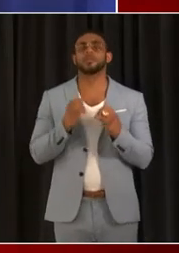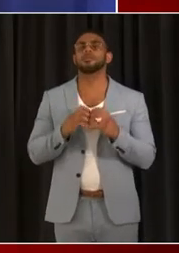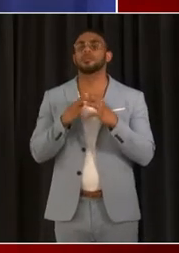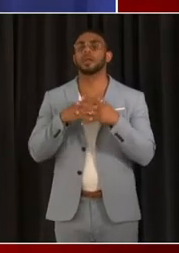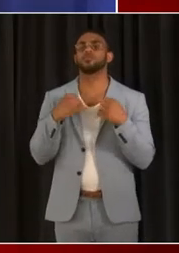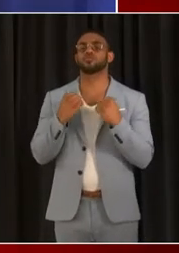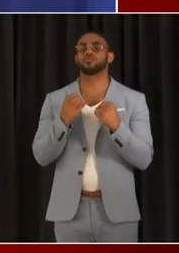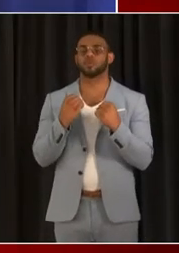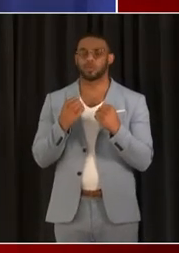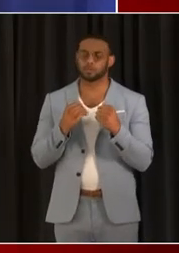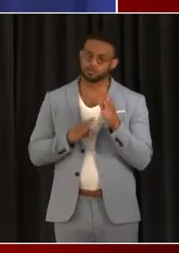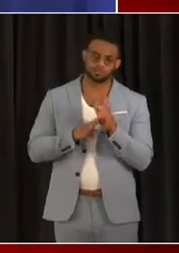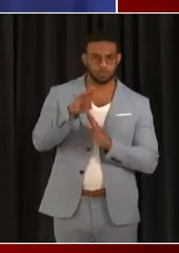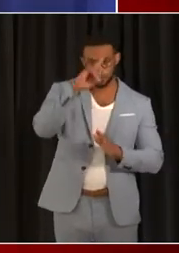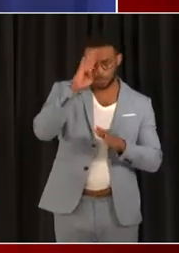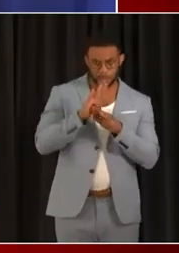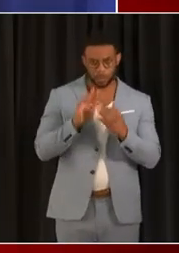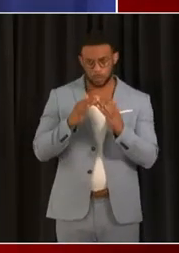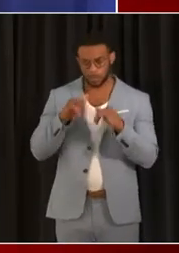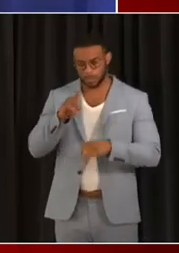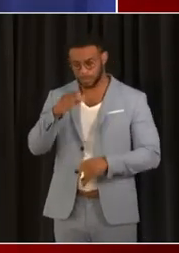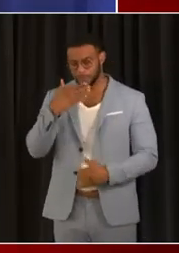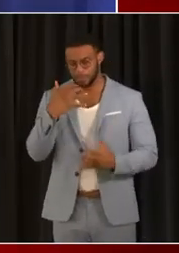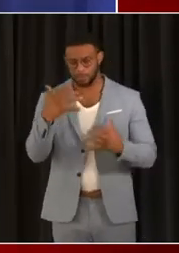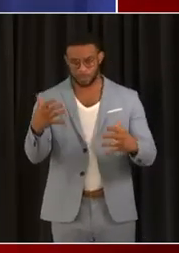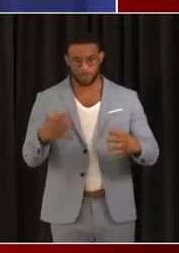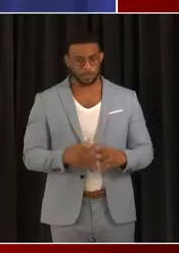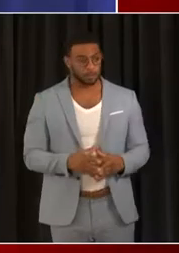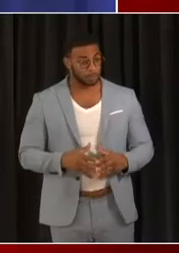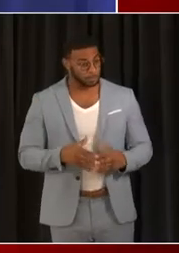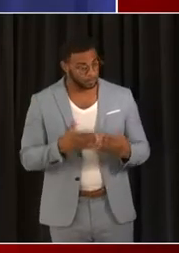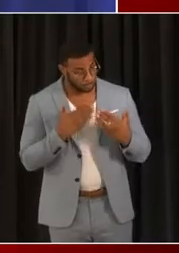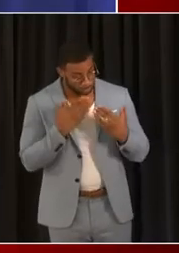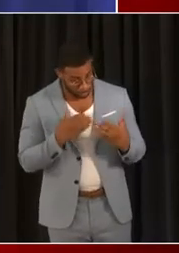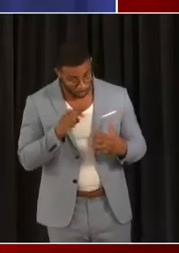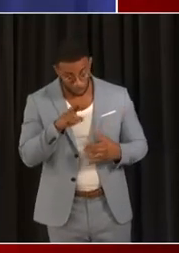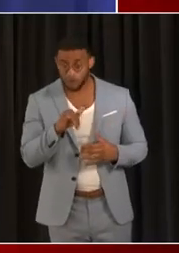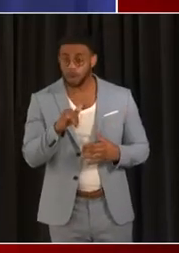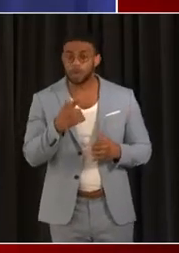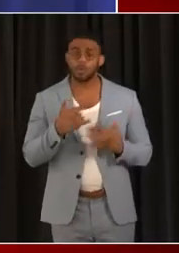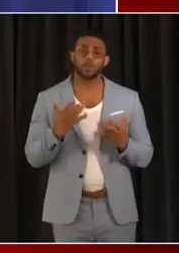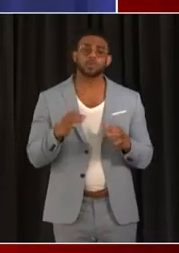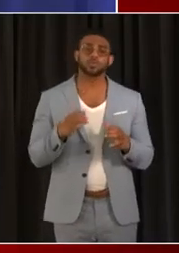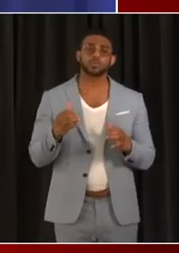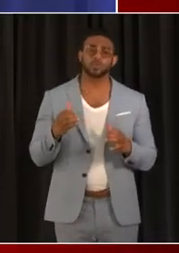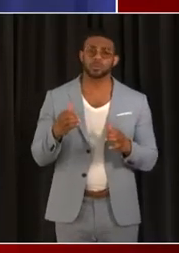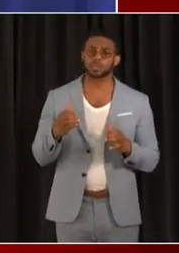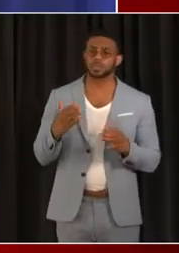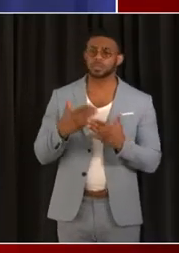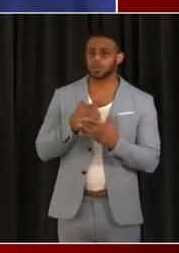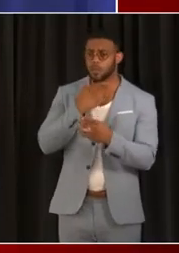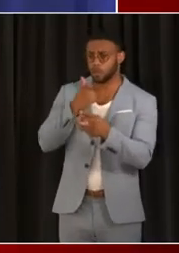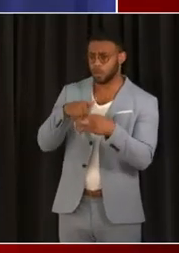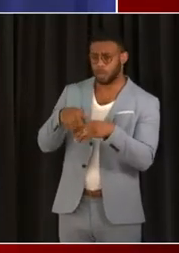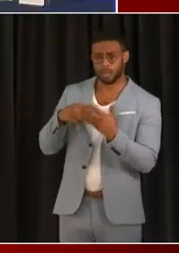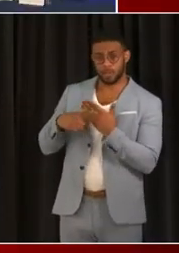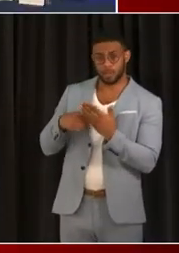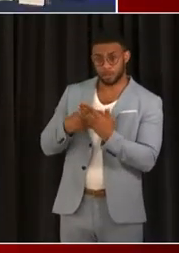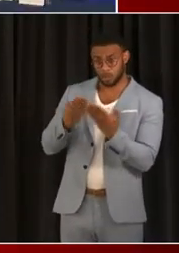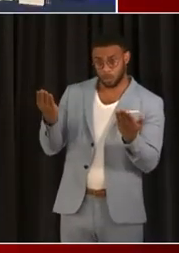help us have a stronger, more vibrant black business community in the District of Columbia. Well, thank you, Corey. And what we want to do is bring some of our viewers into